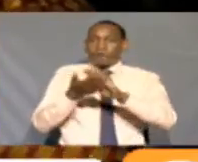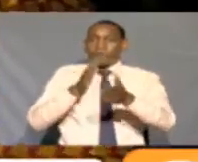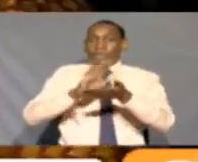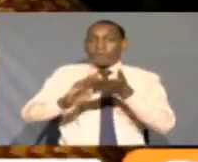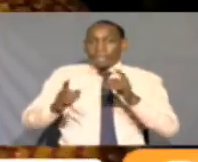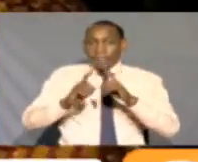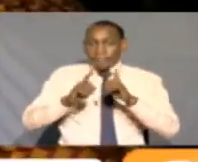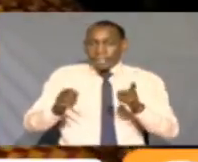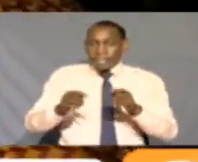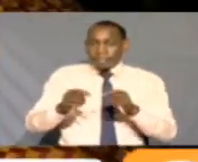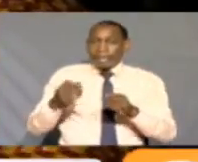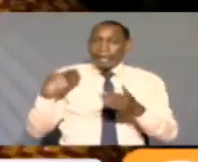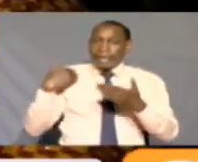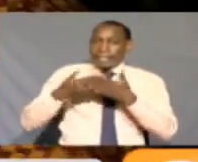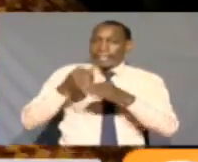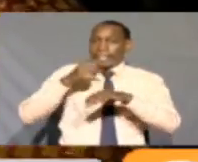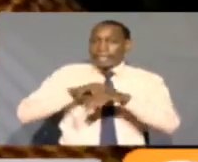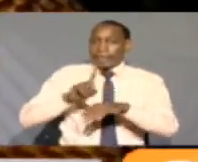But unless one is